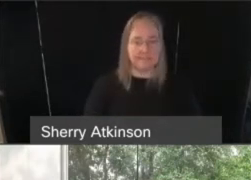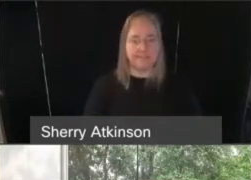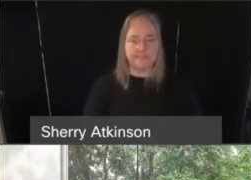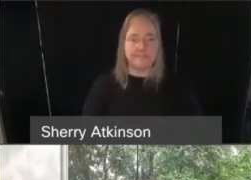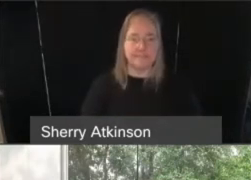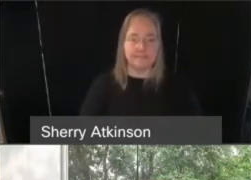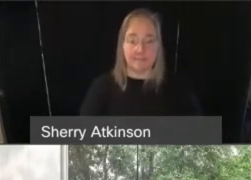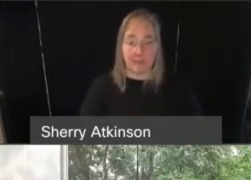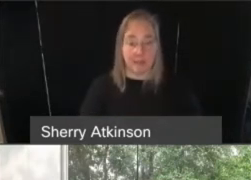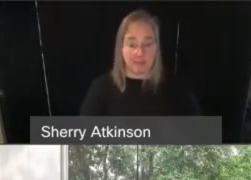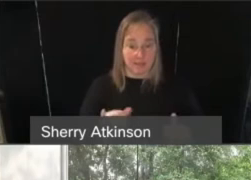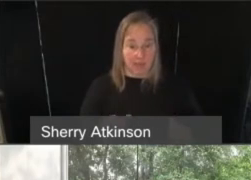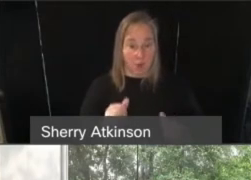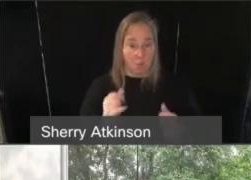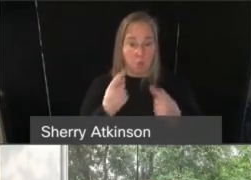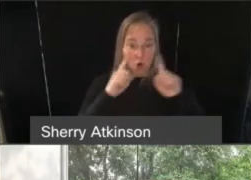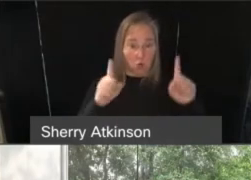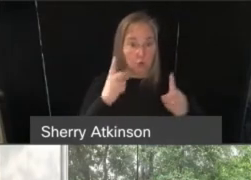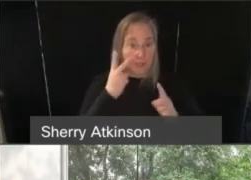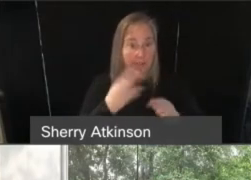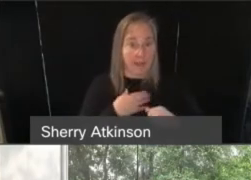does that work? See my screen?